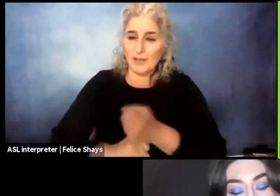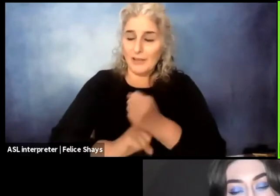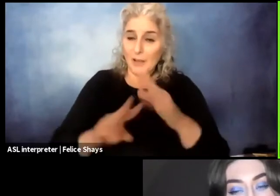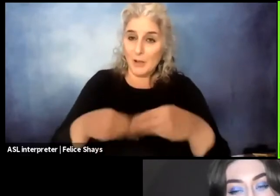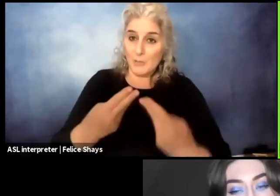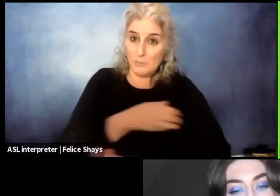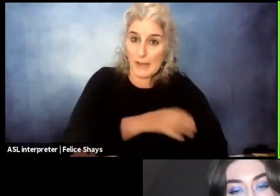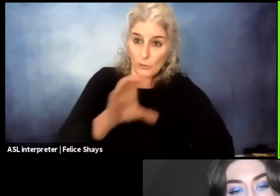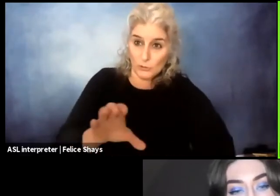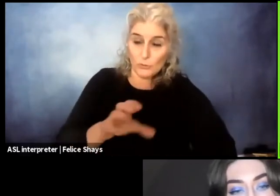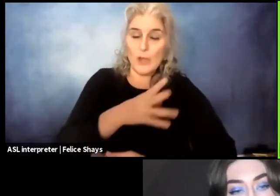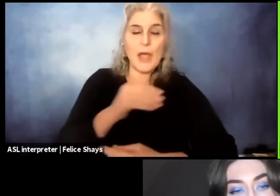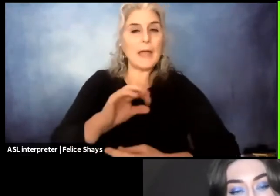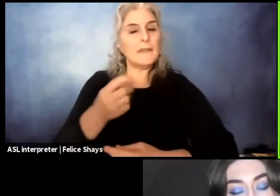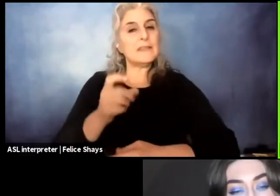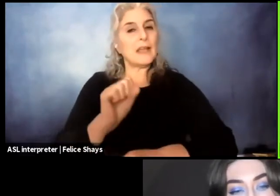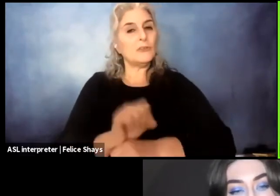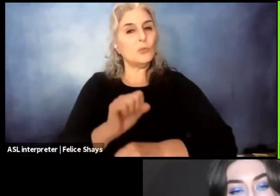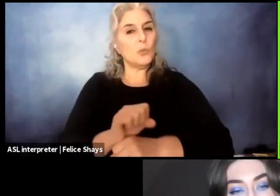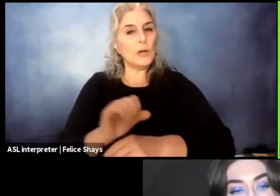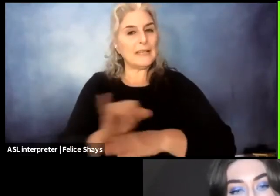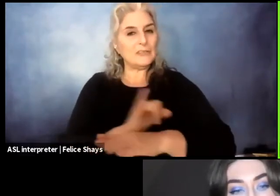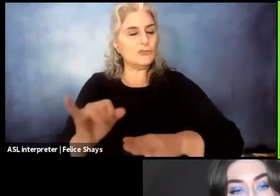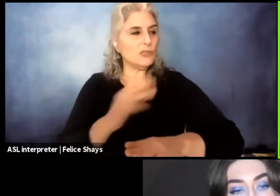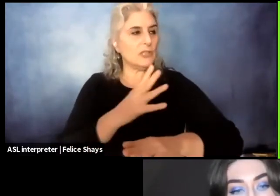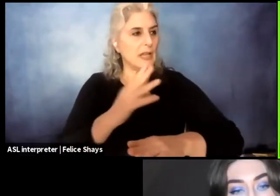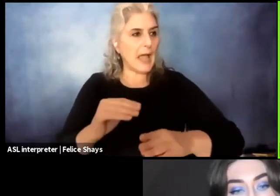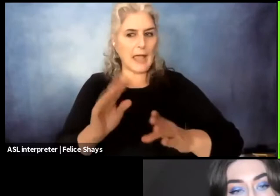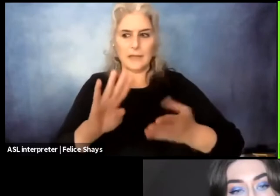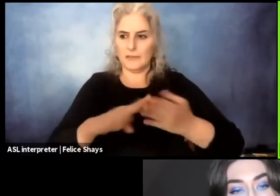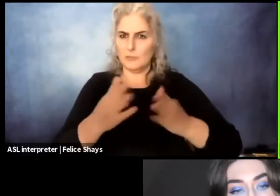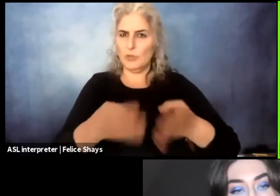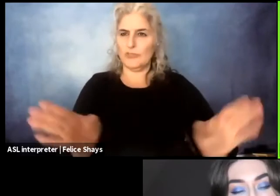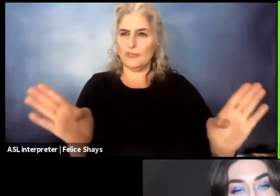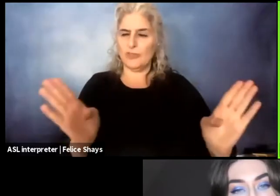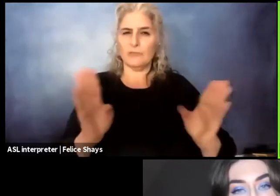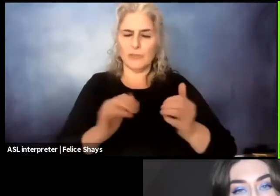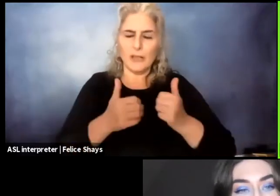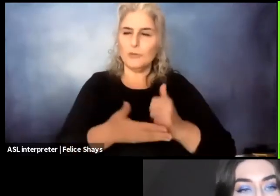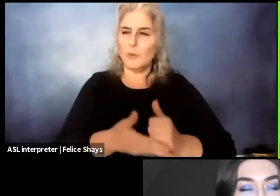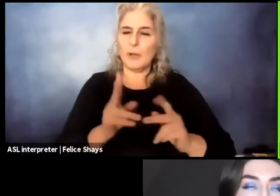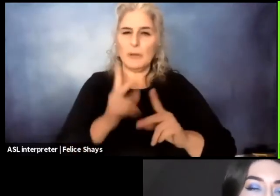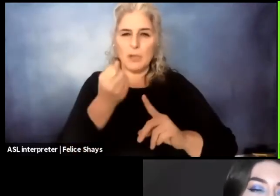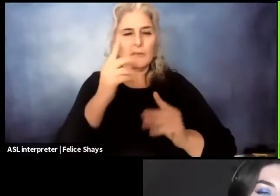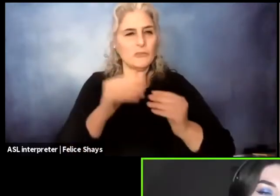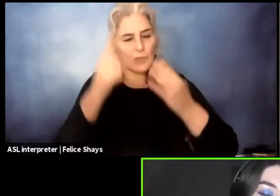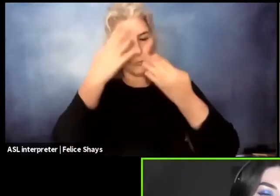educated society when it comes to opening minds and expanding ideas around sex?